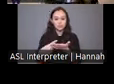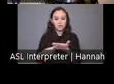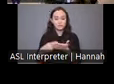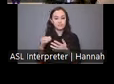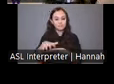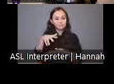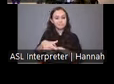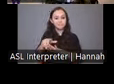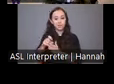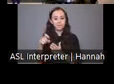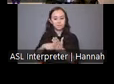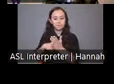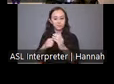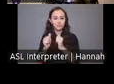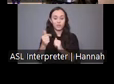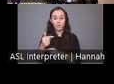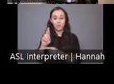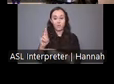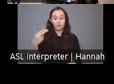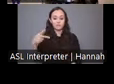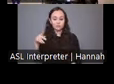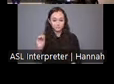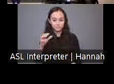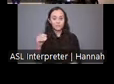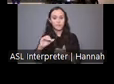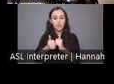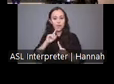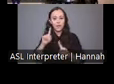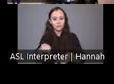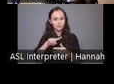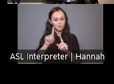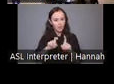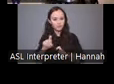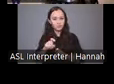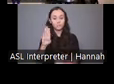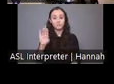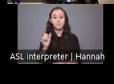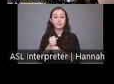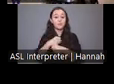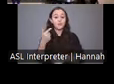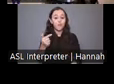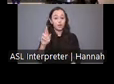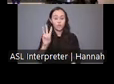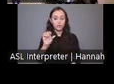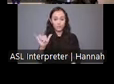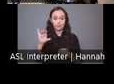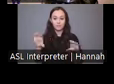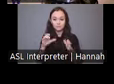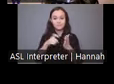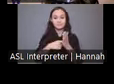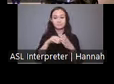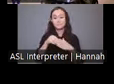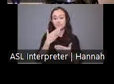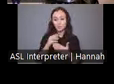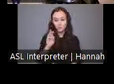Grand Ronde Historic Preservation Office answers these questions by creating a Grand Ronde way for doing archaeology in a good way.